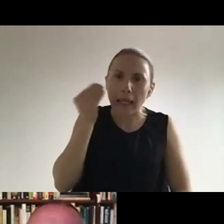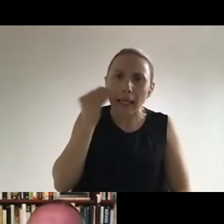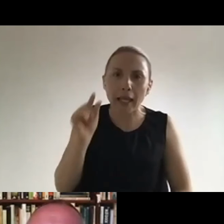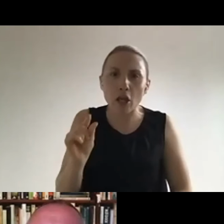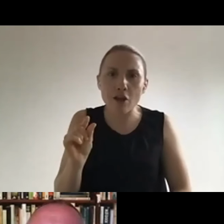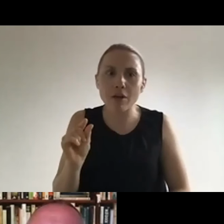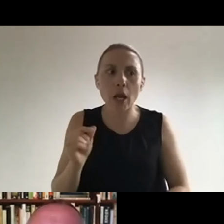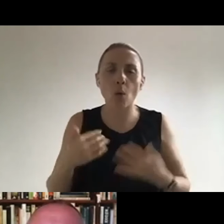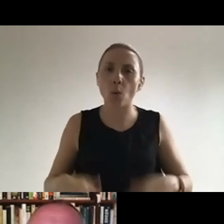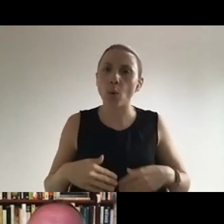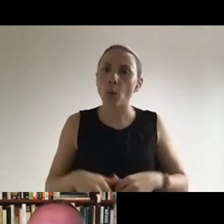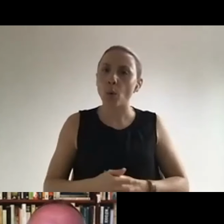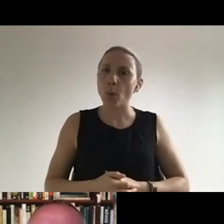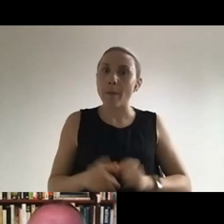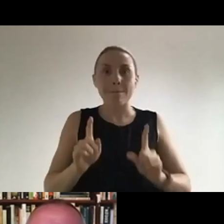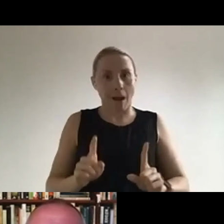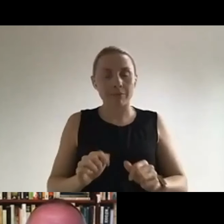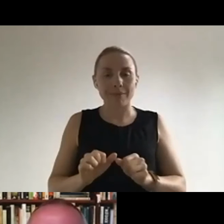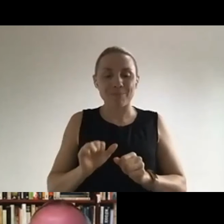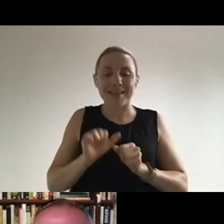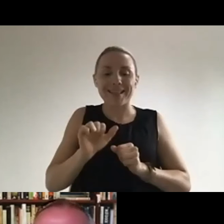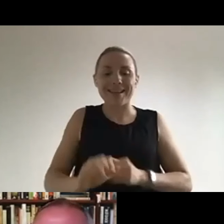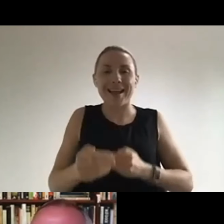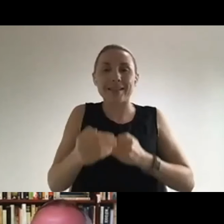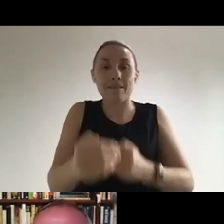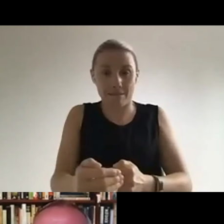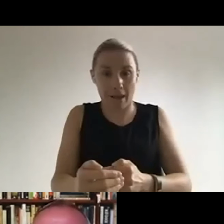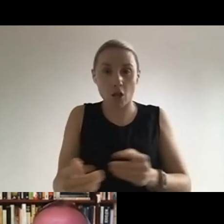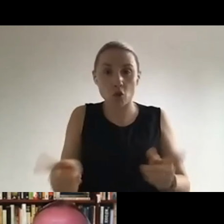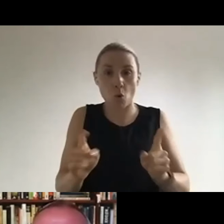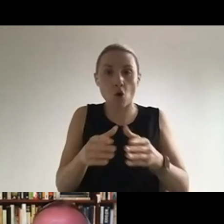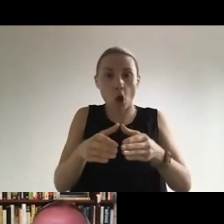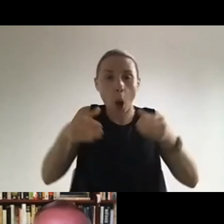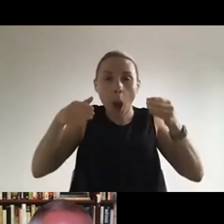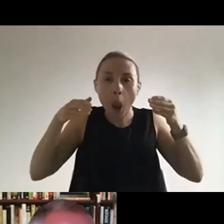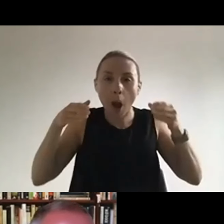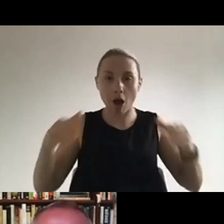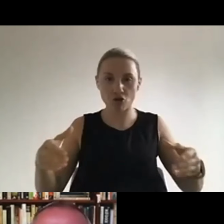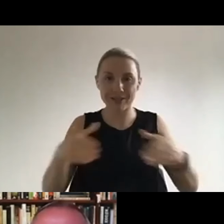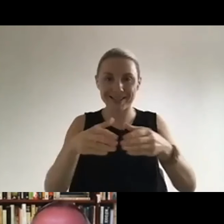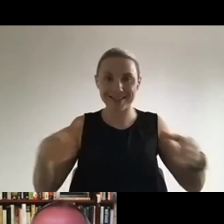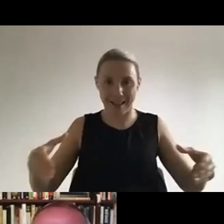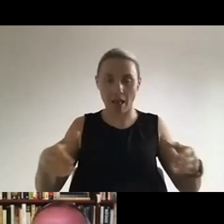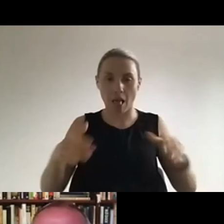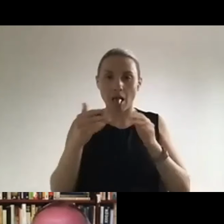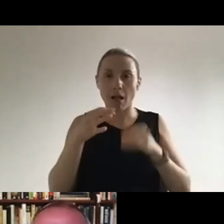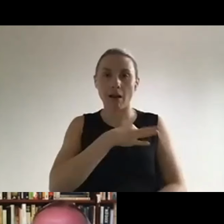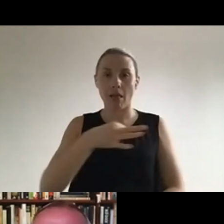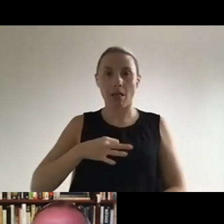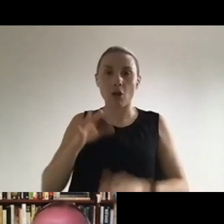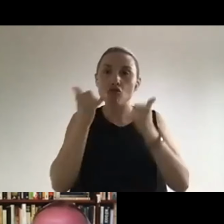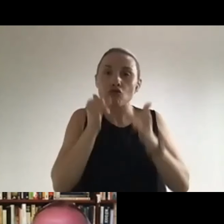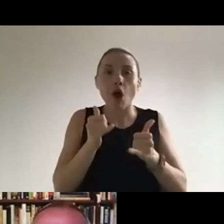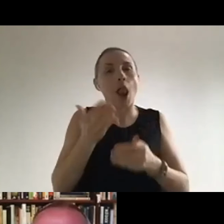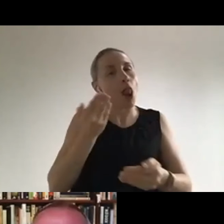to then move into the next stage, which is large-scale clinical trials, it's going to take a while before it becomes available,